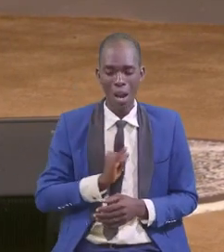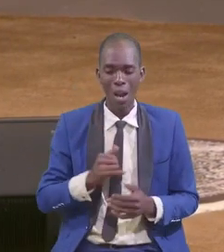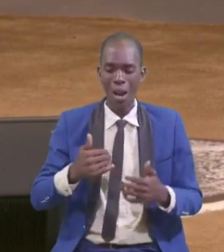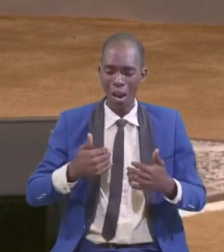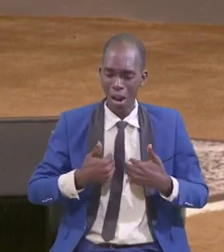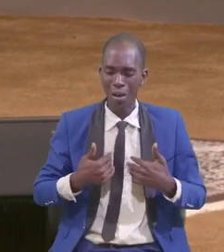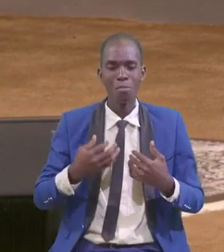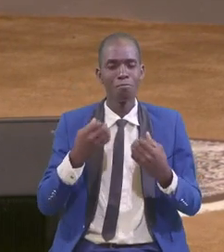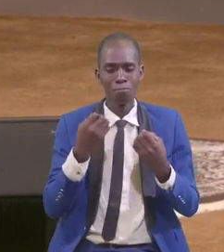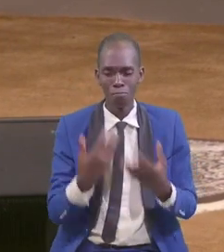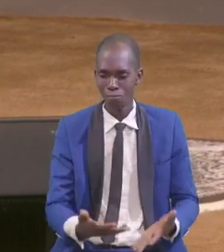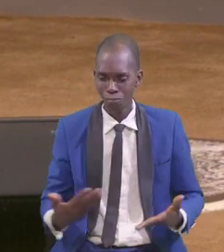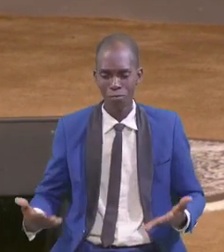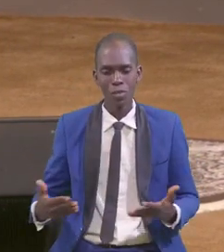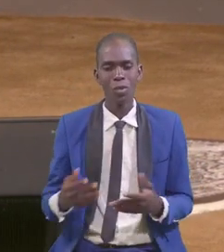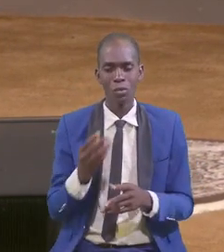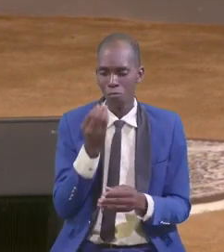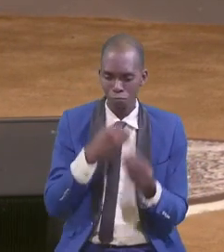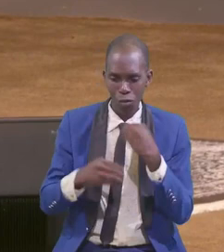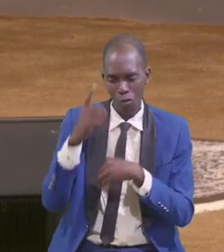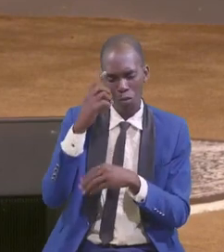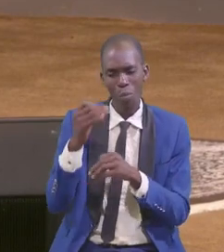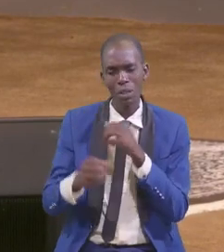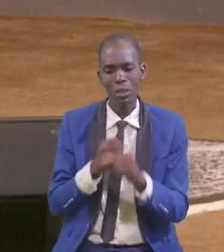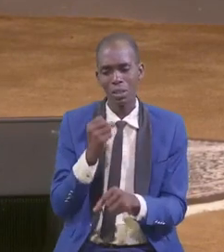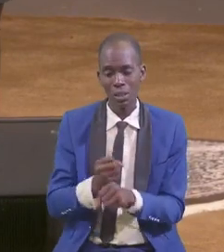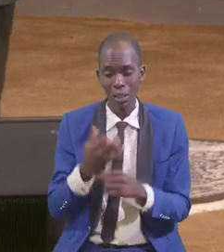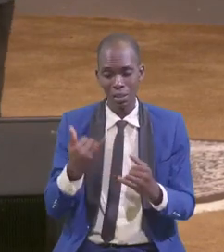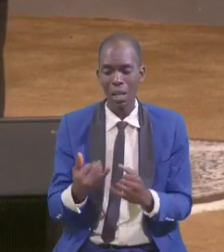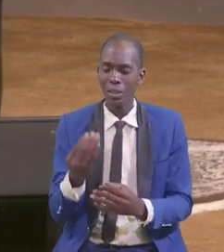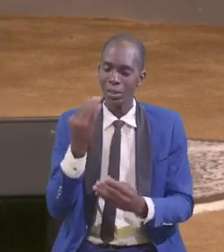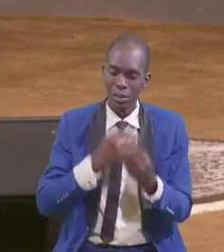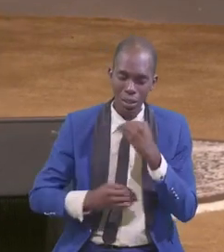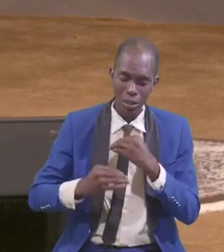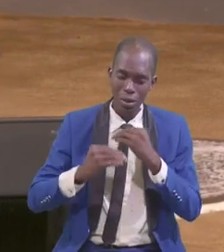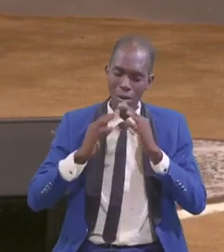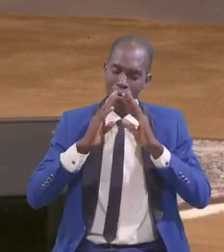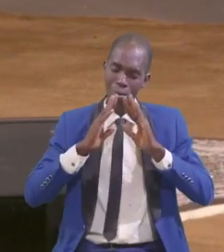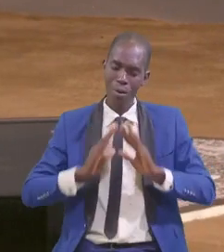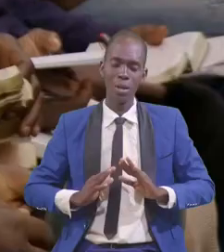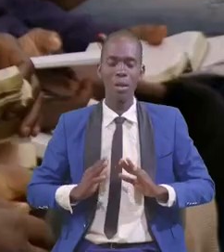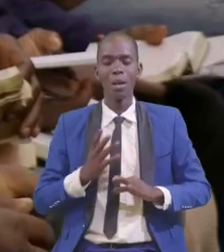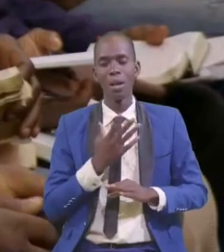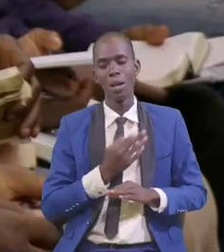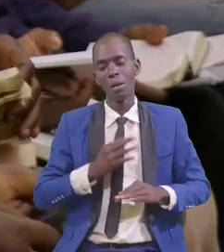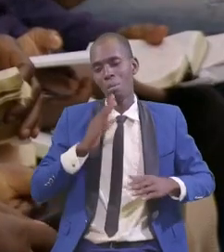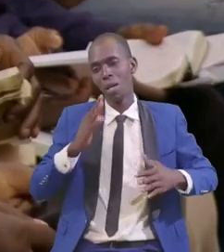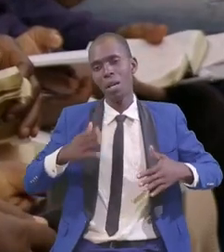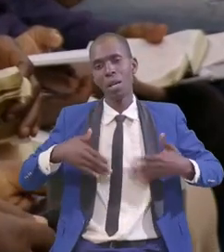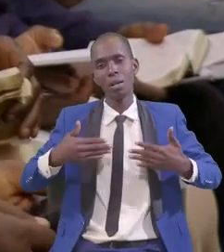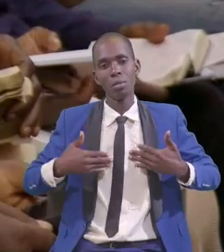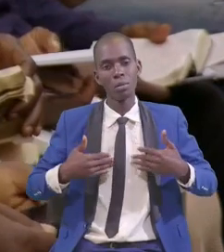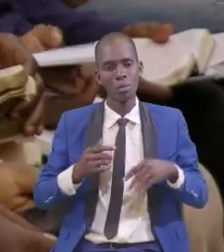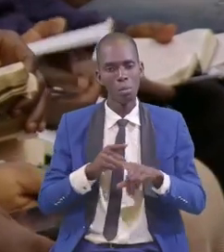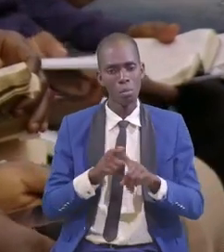ease, eat, drink, and be merry. Verse 20 now, God has the